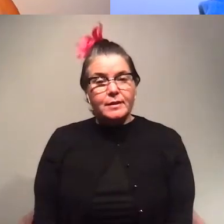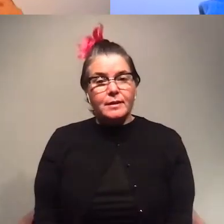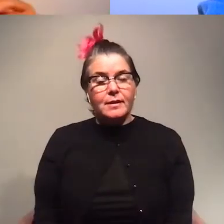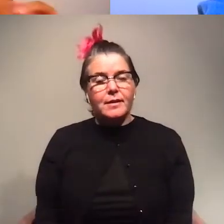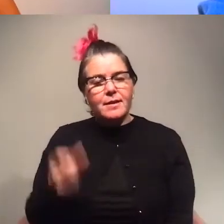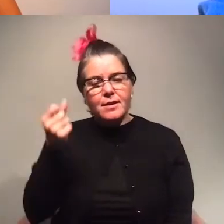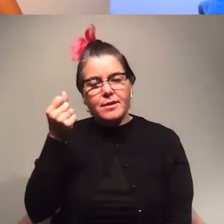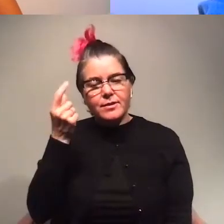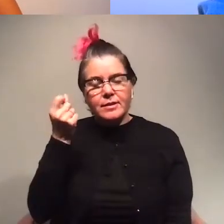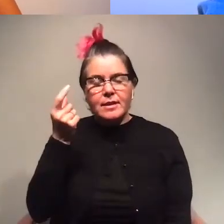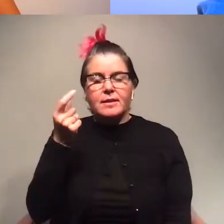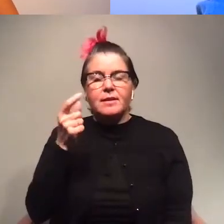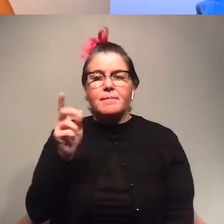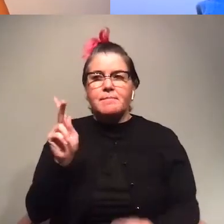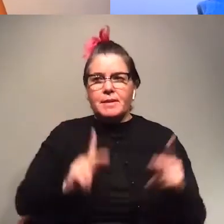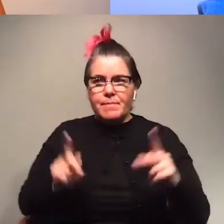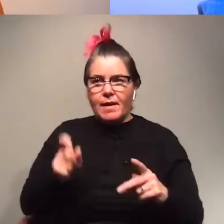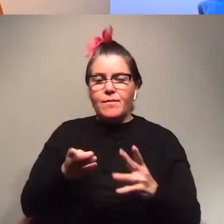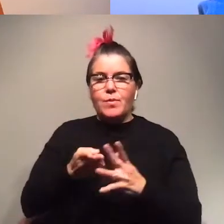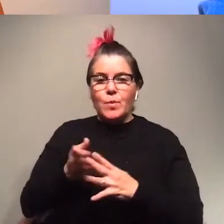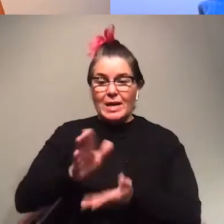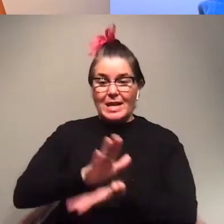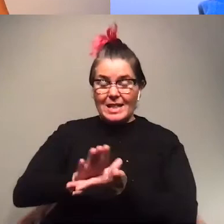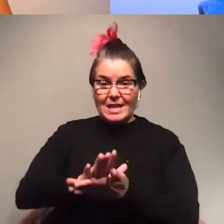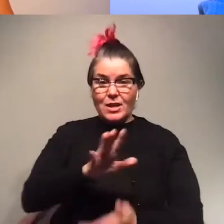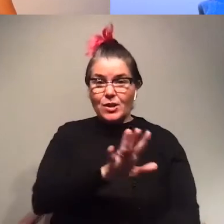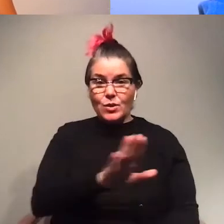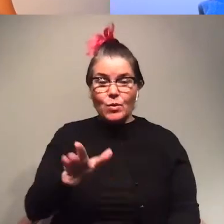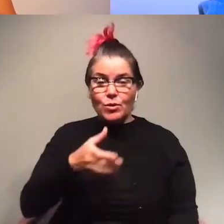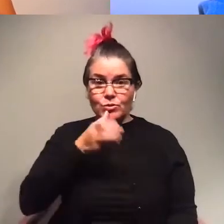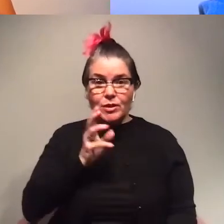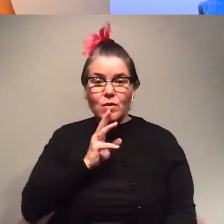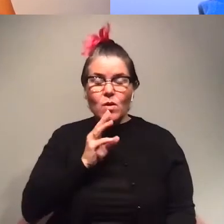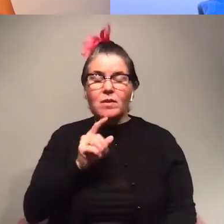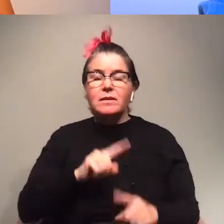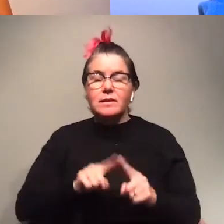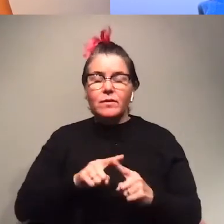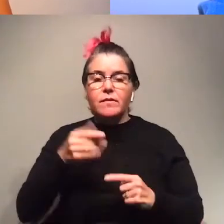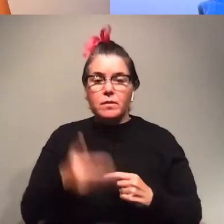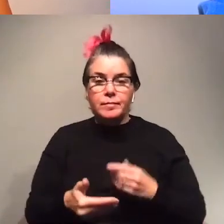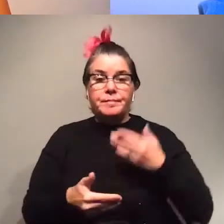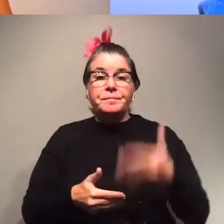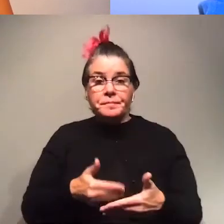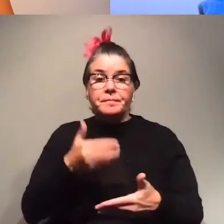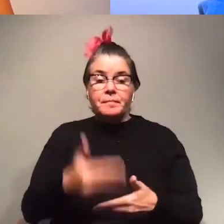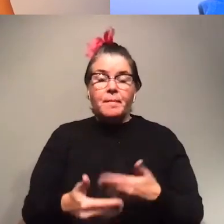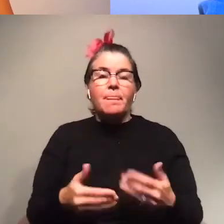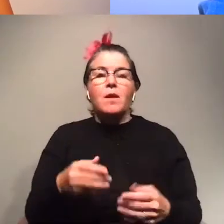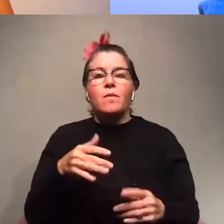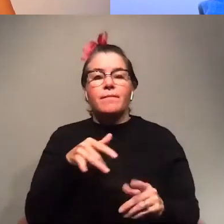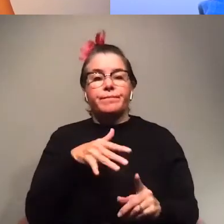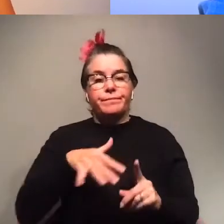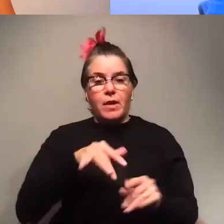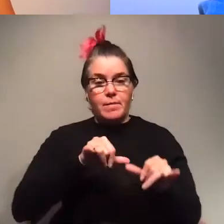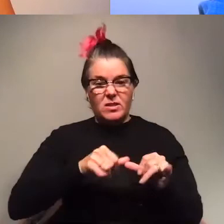like when people have to go through cleaning your drinking water, there's a lot of steps to it. And so for an environmental engineer specifically,